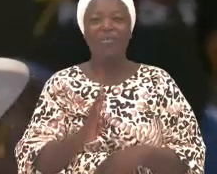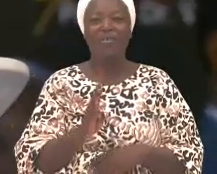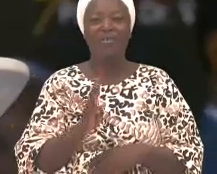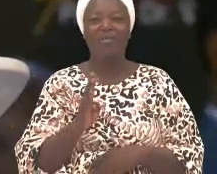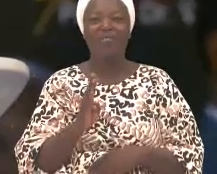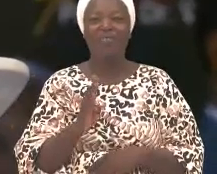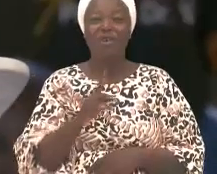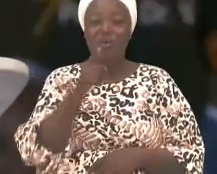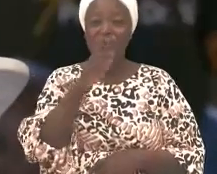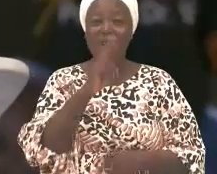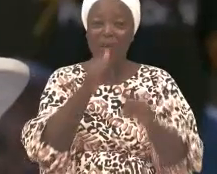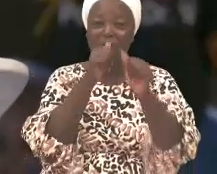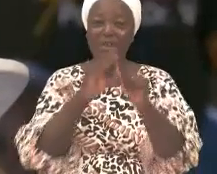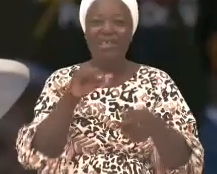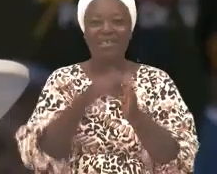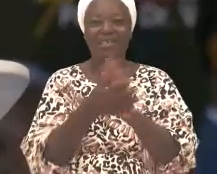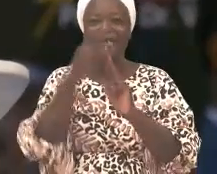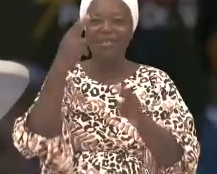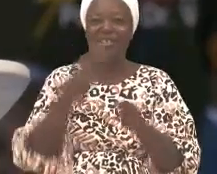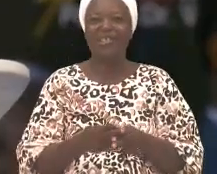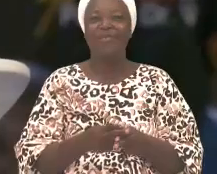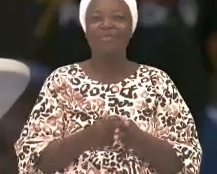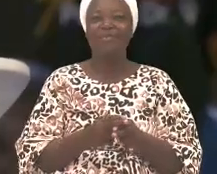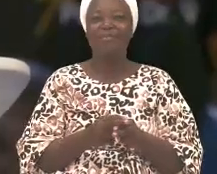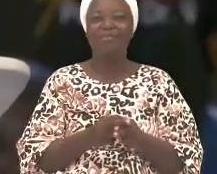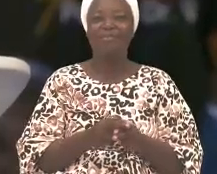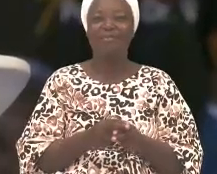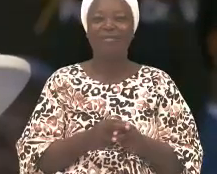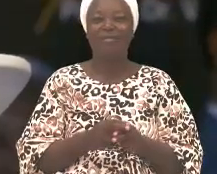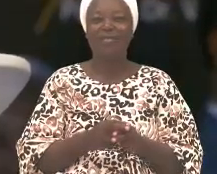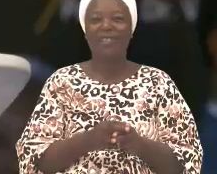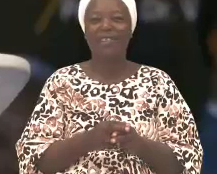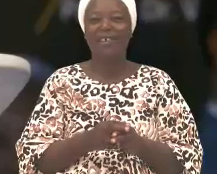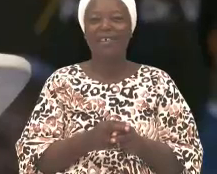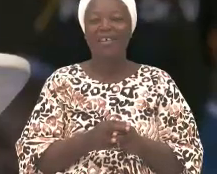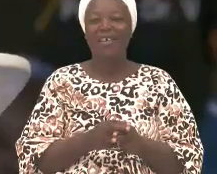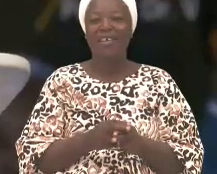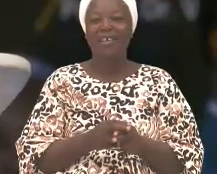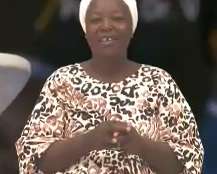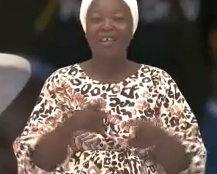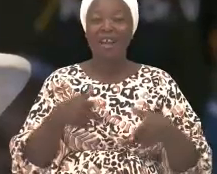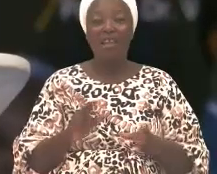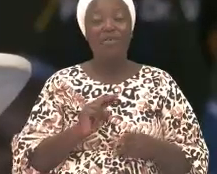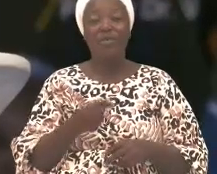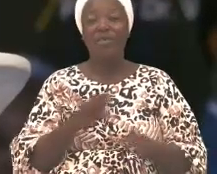You are blessed in Jesus' name. Let's take their names.